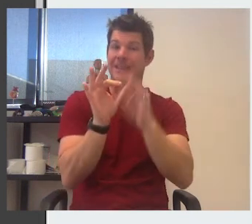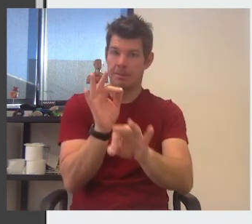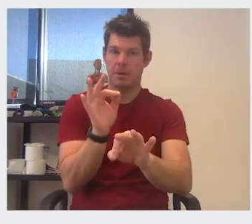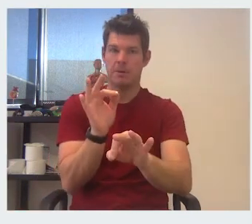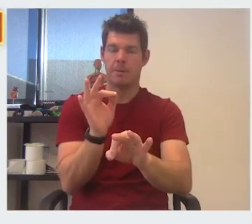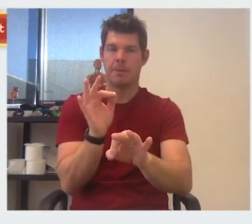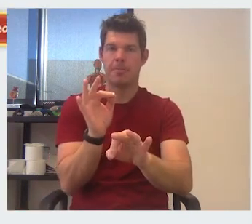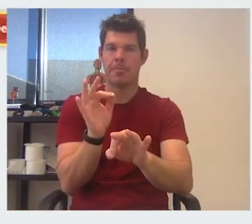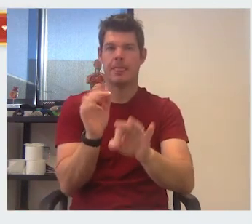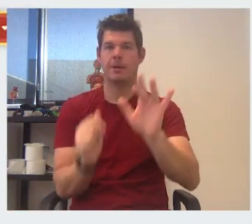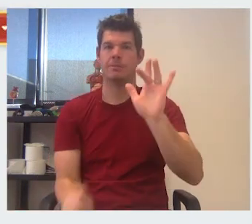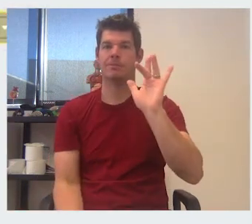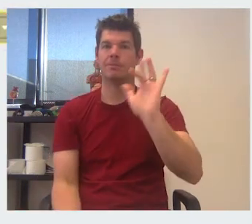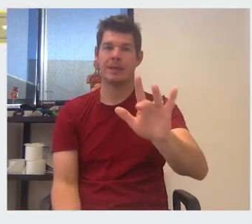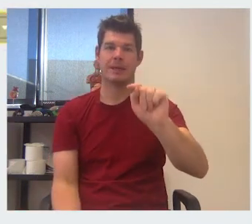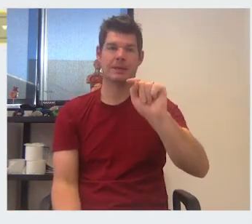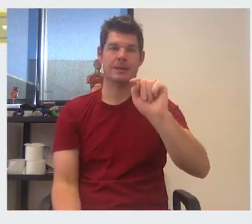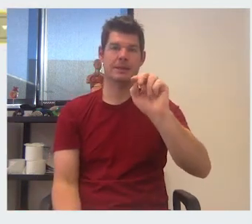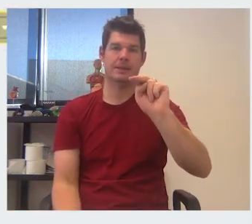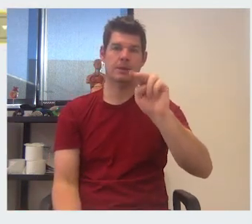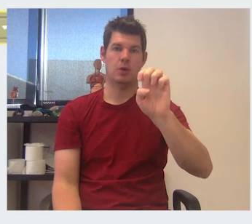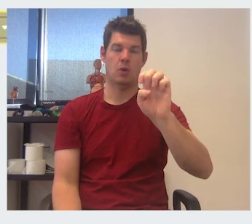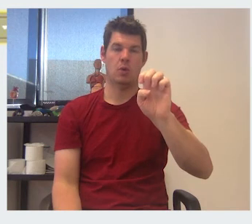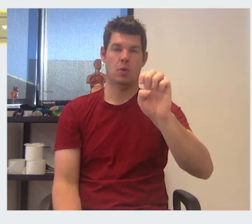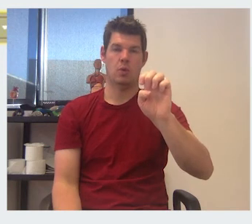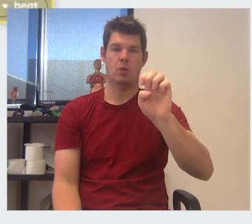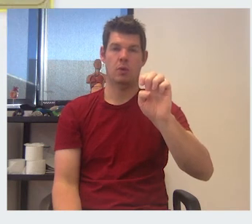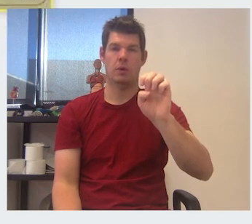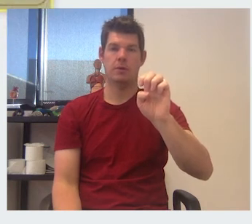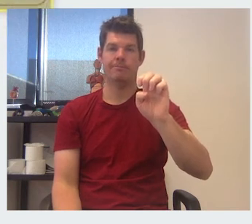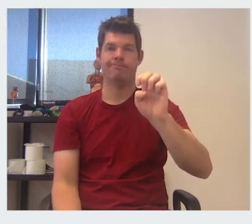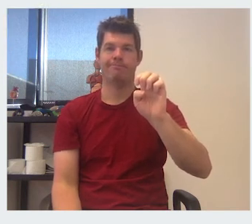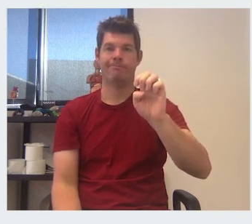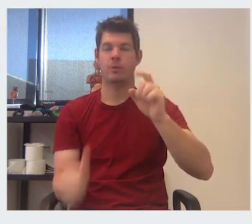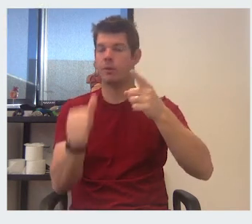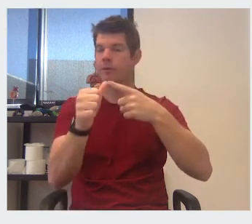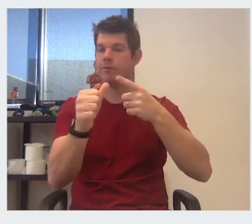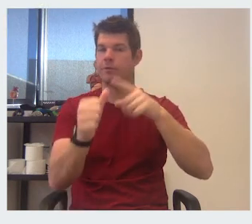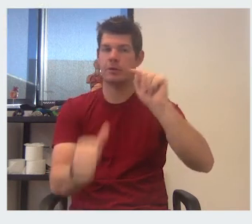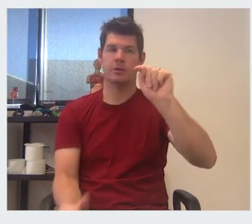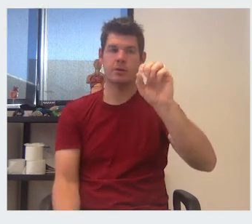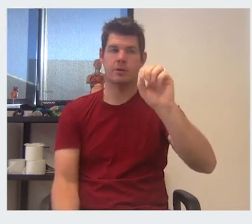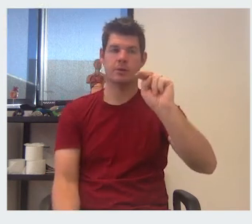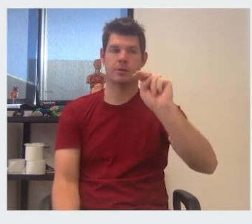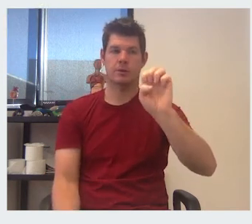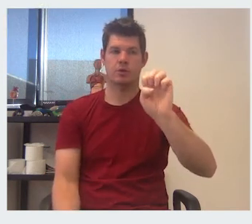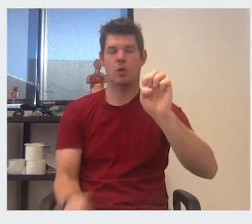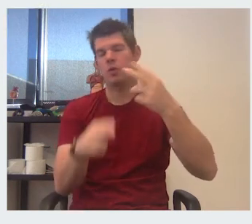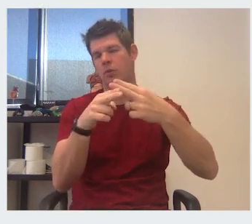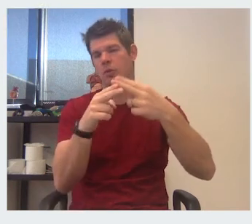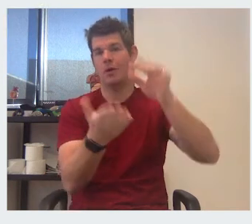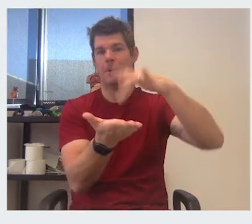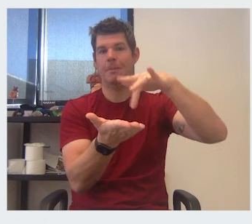is I'm just going to play tones, okay? So the first tone that I'm going to play is a middle